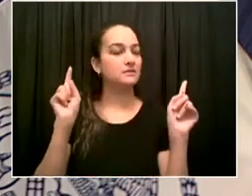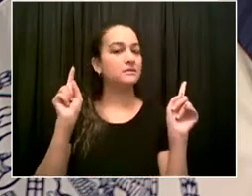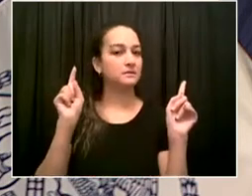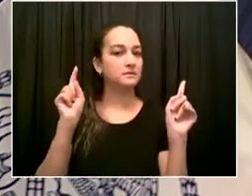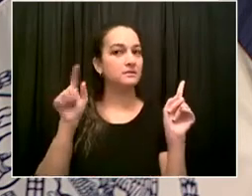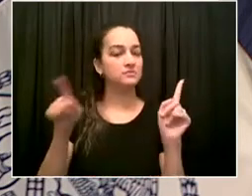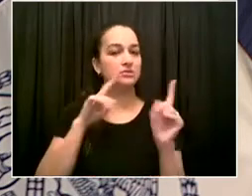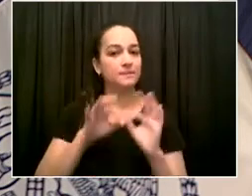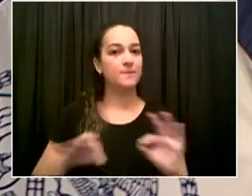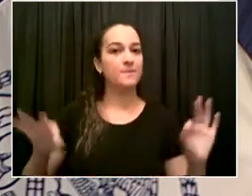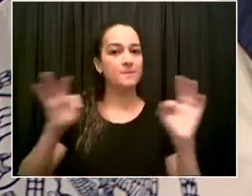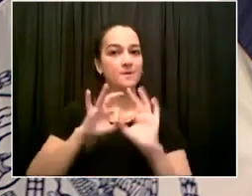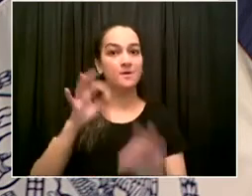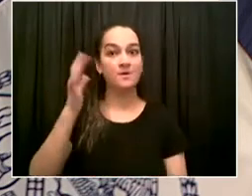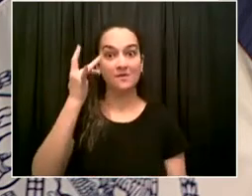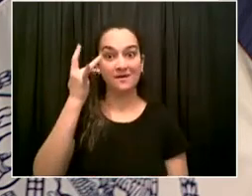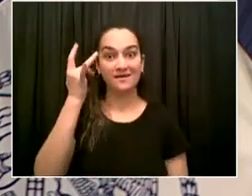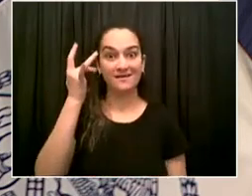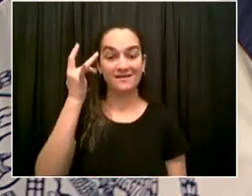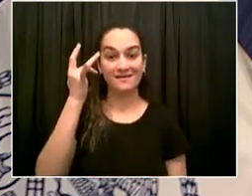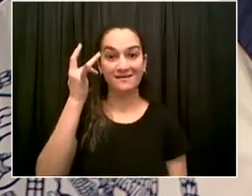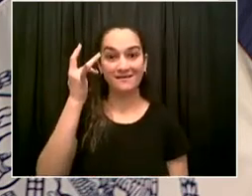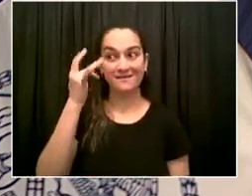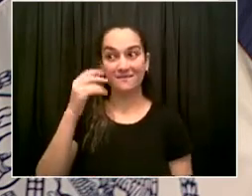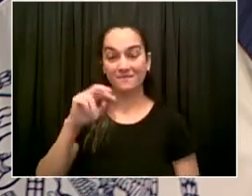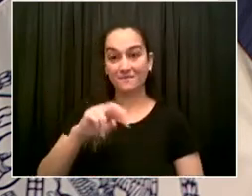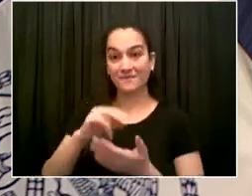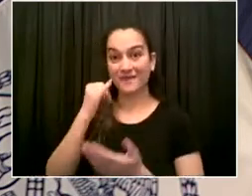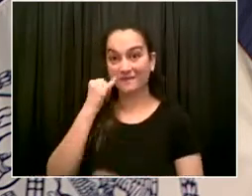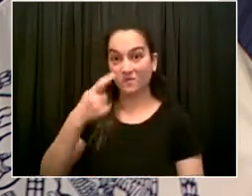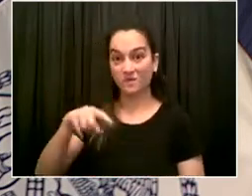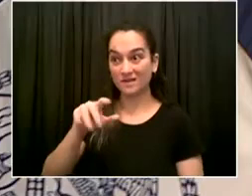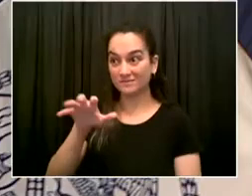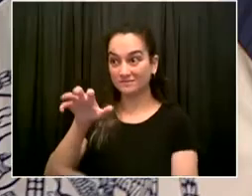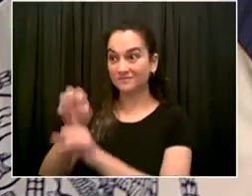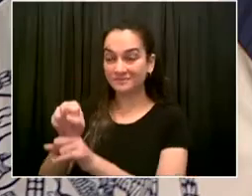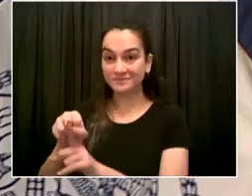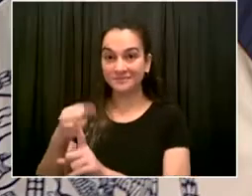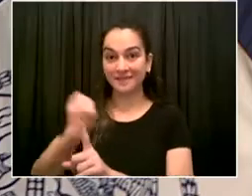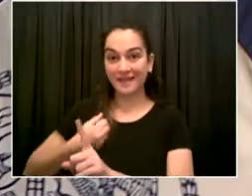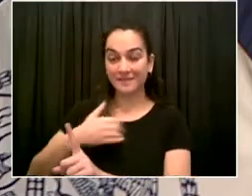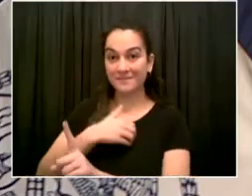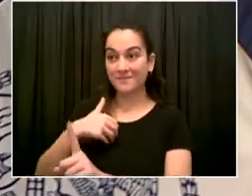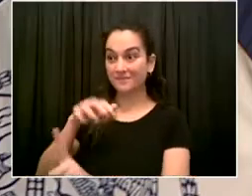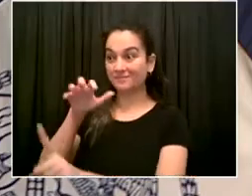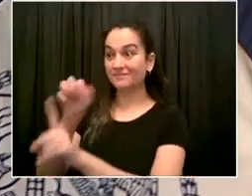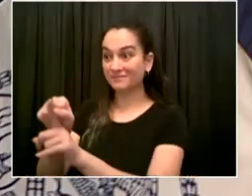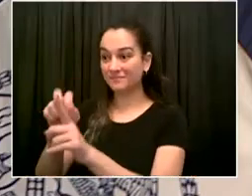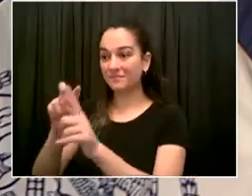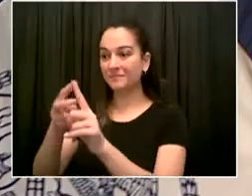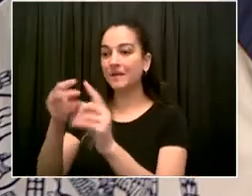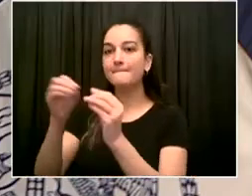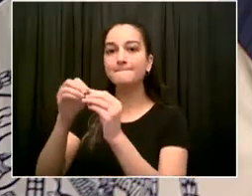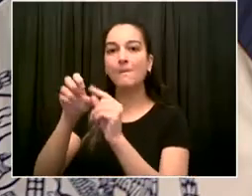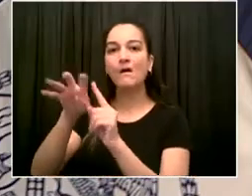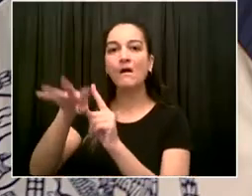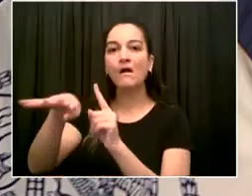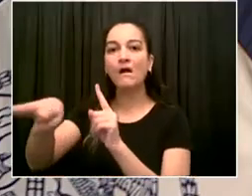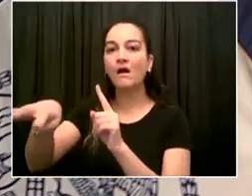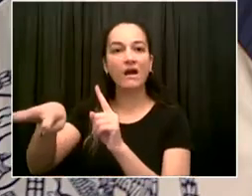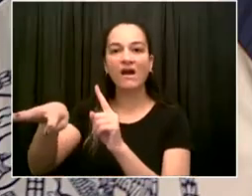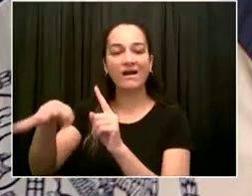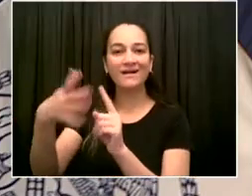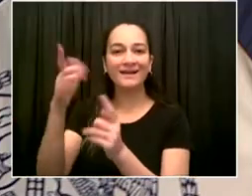We're getting cooperation from courts. We want to see the court system open up more and more, but we've definitely seen improvement. But major gang